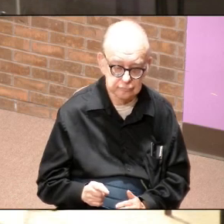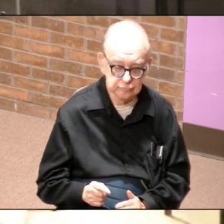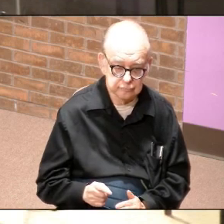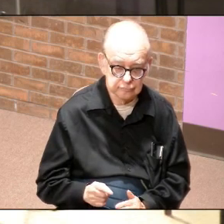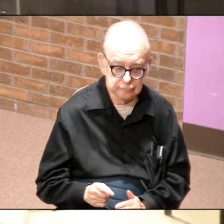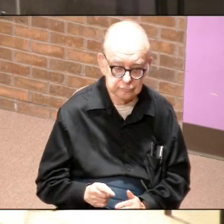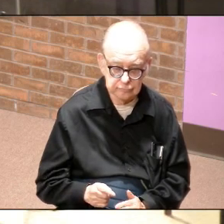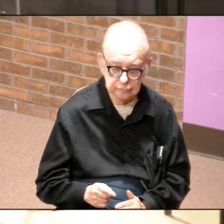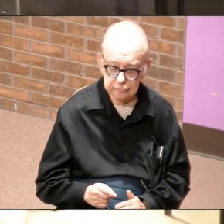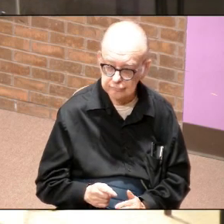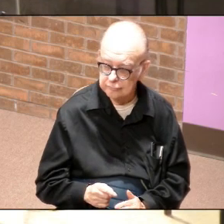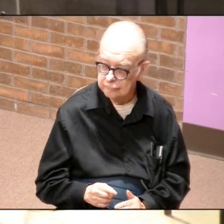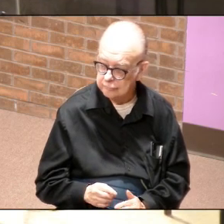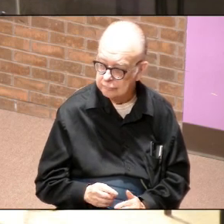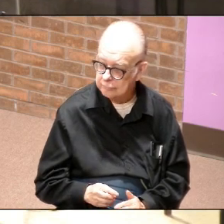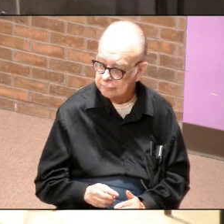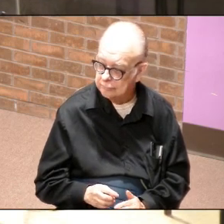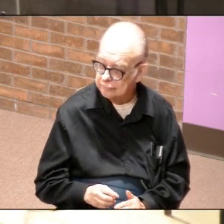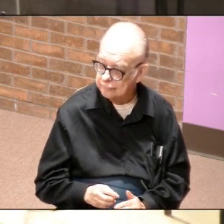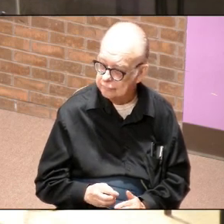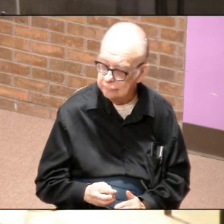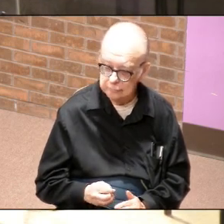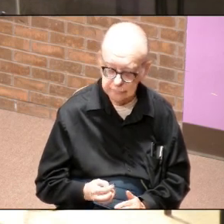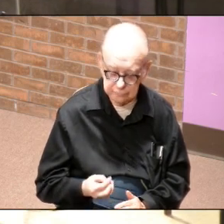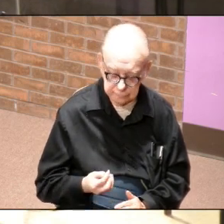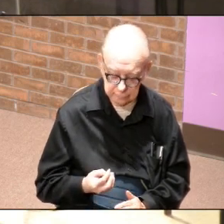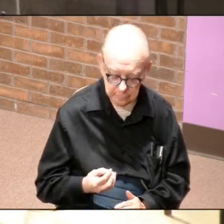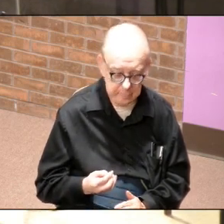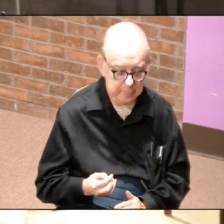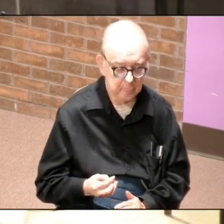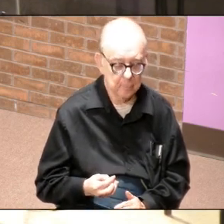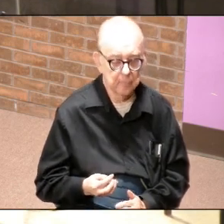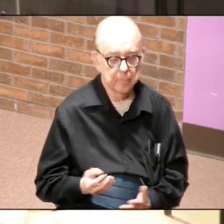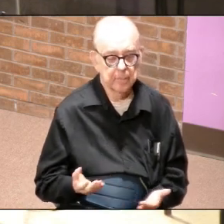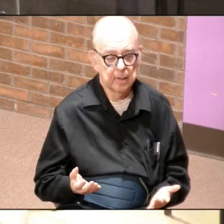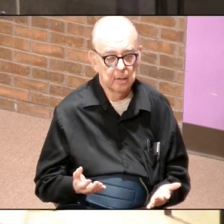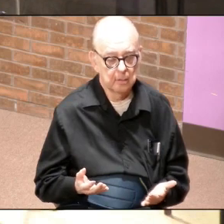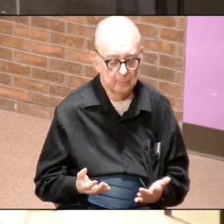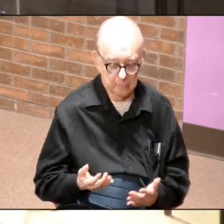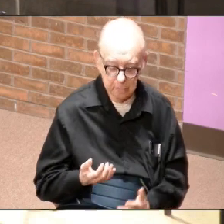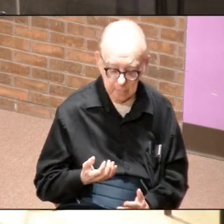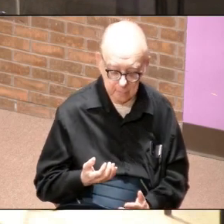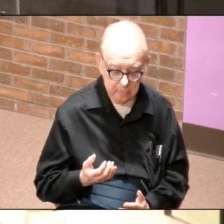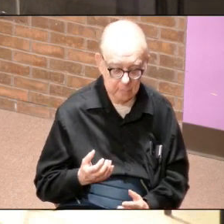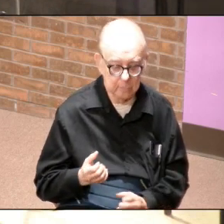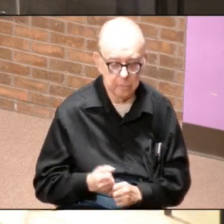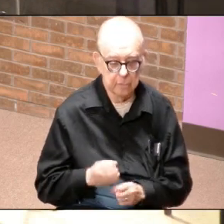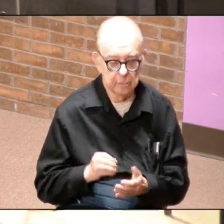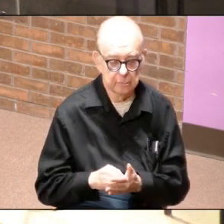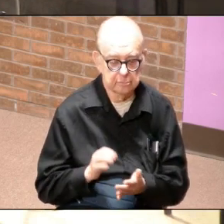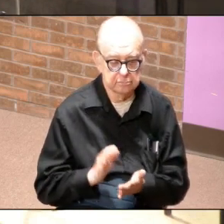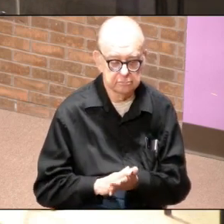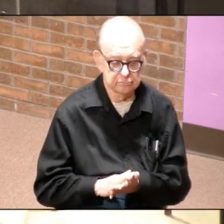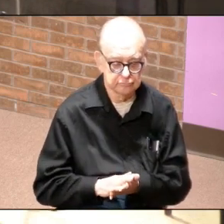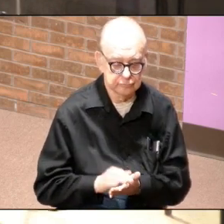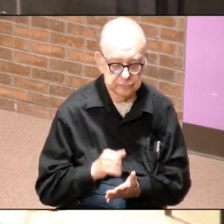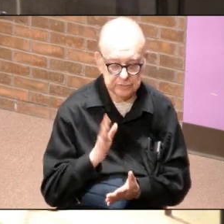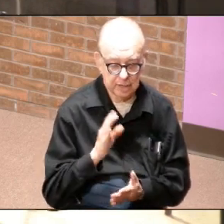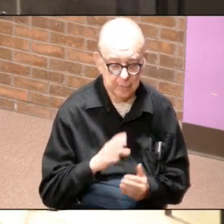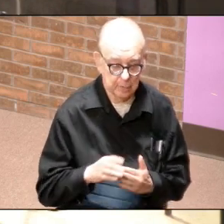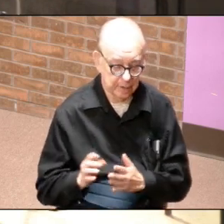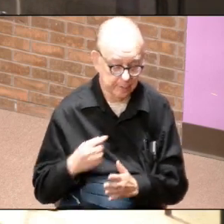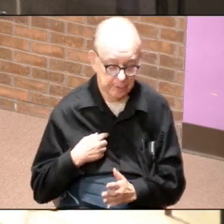that's not in here, but that's here. It's just wherever. It's just, I got my notes and God, you lead me wherever you want me to